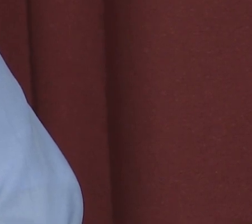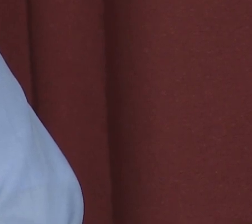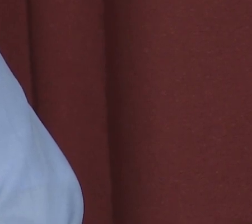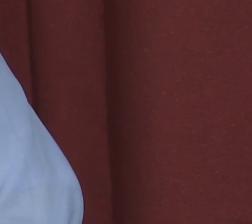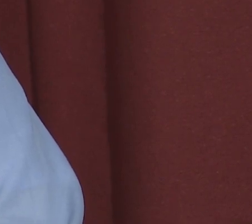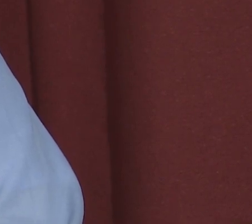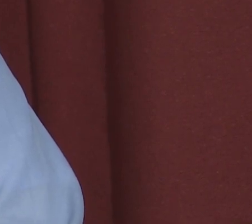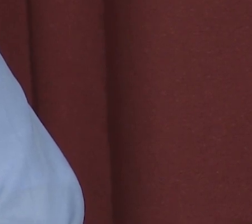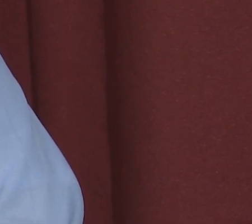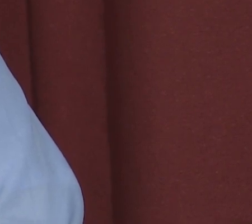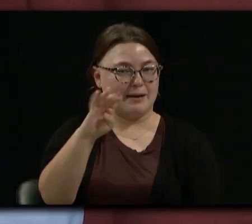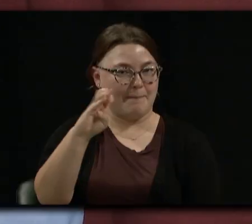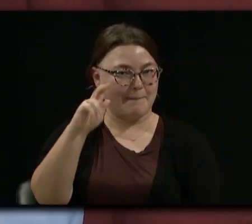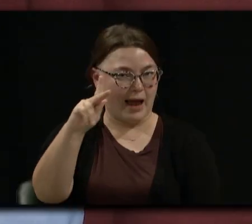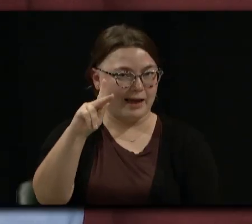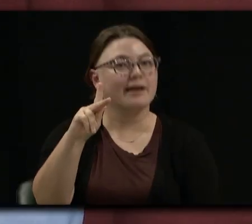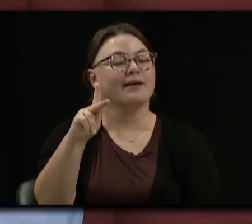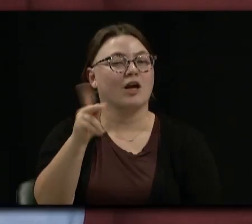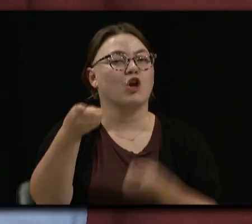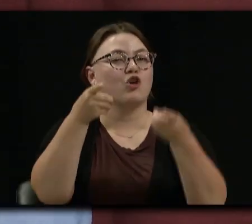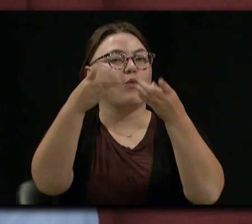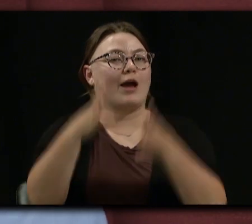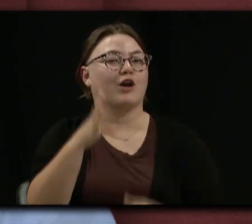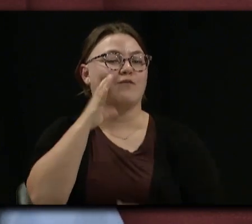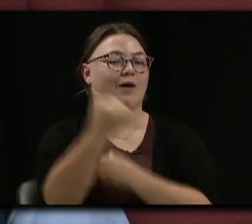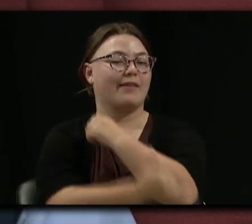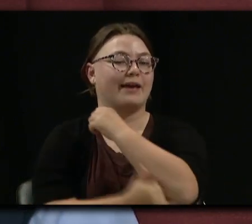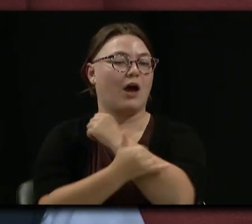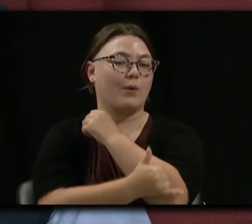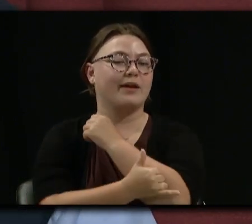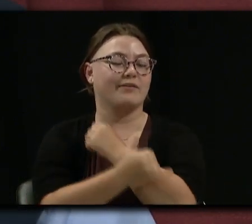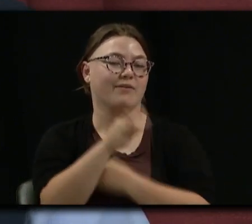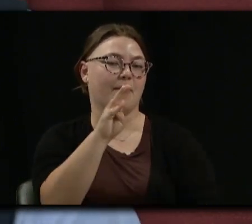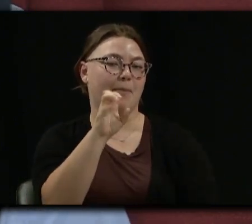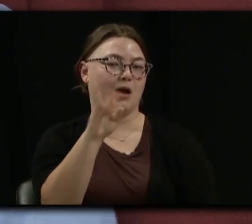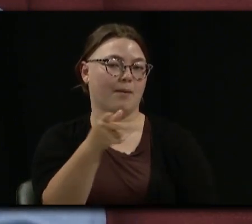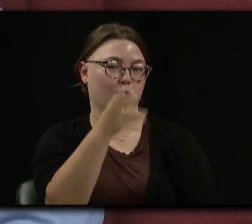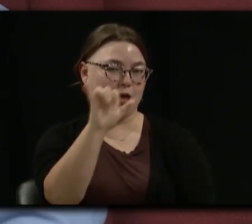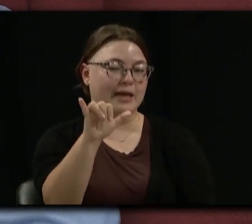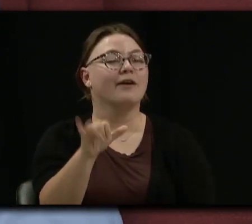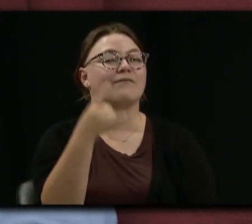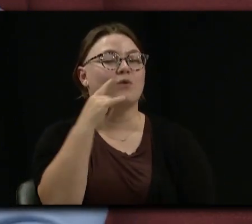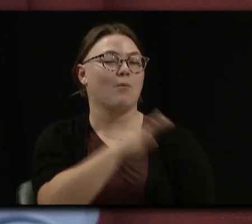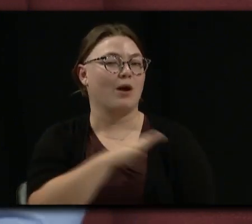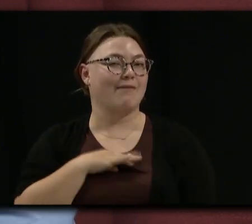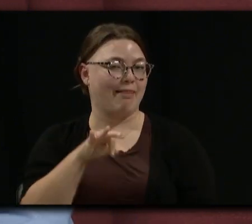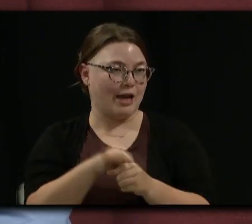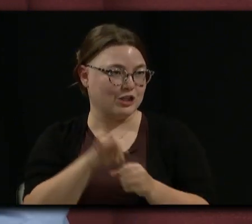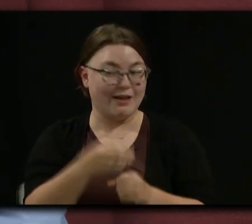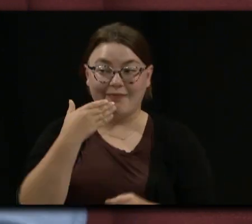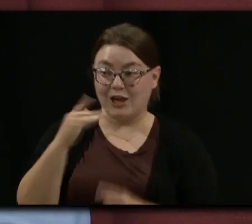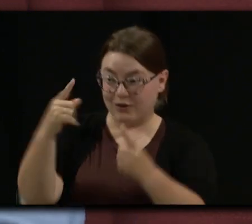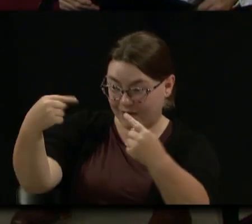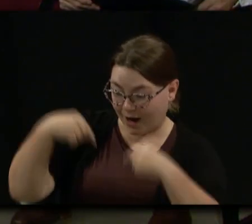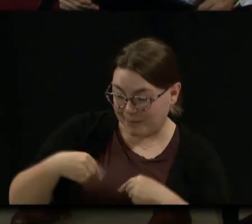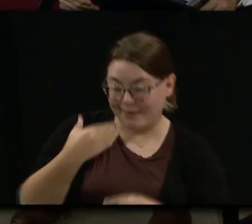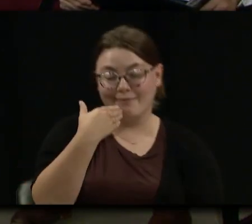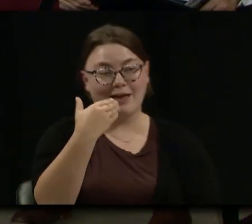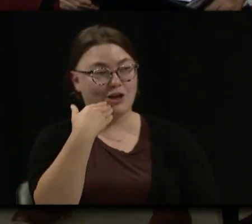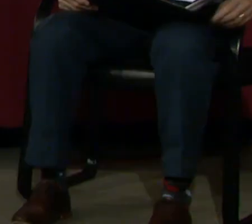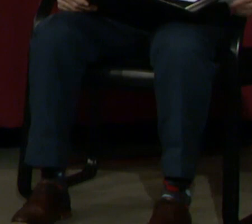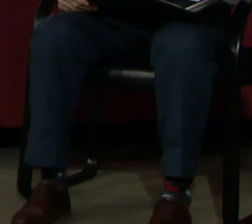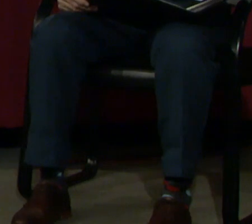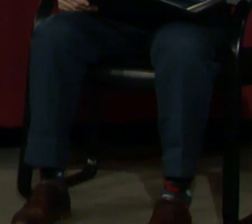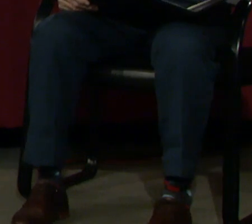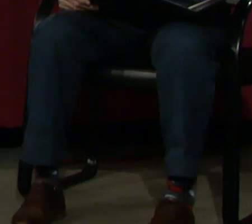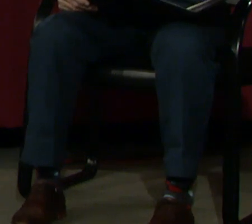of Elections. And we're just so happy, Jeff, that you're with us today. So thank you for joining us. Thank you for having me. What I